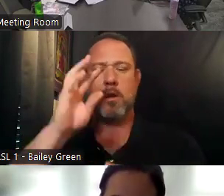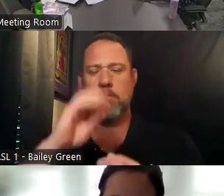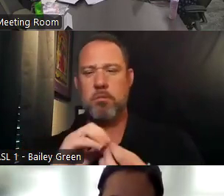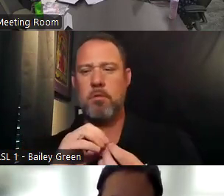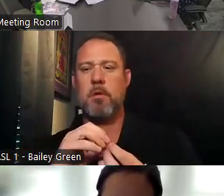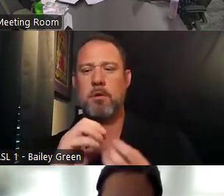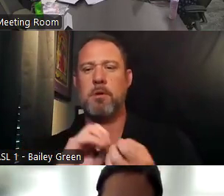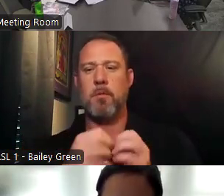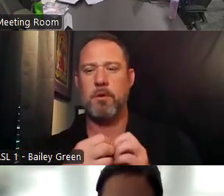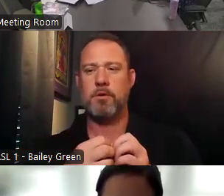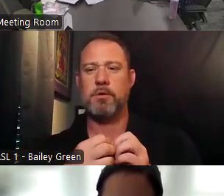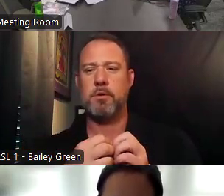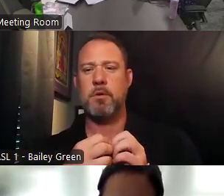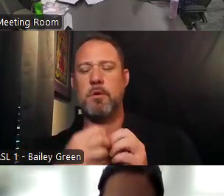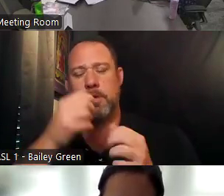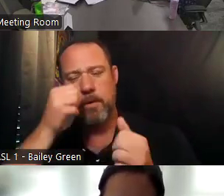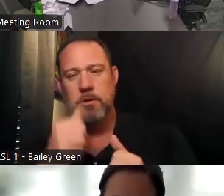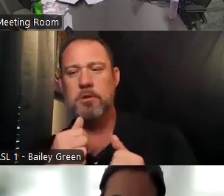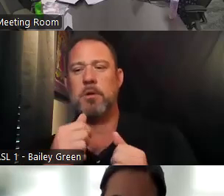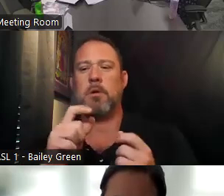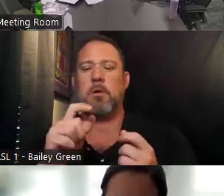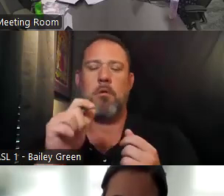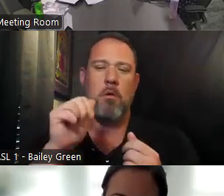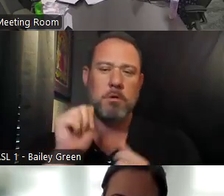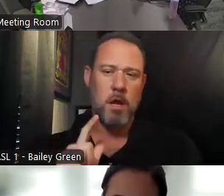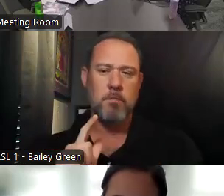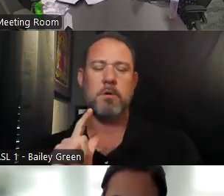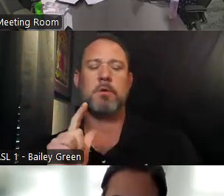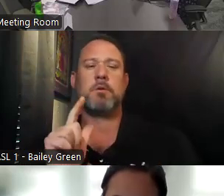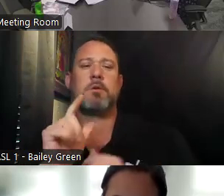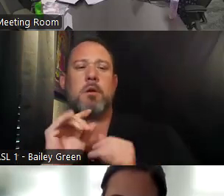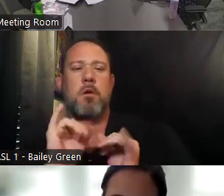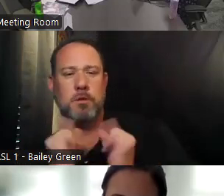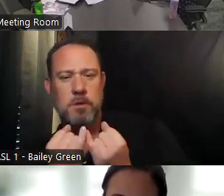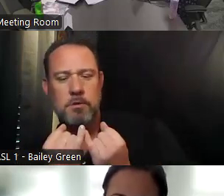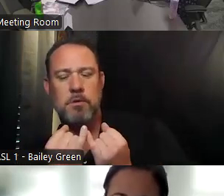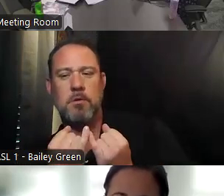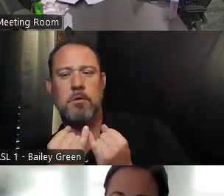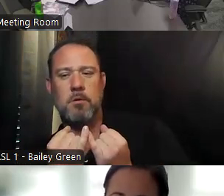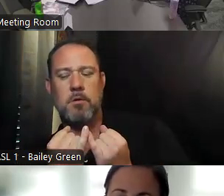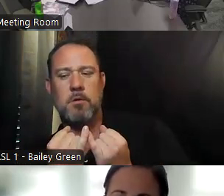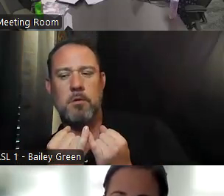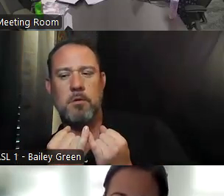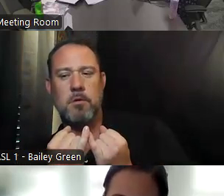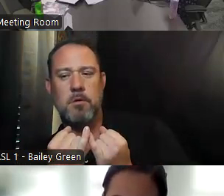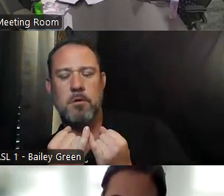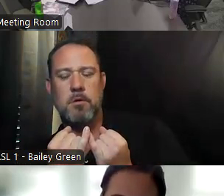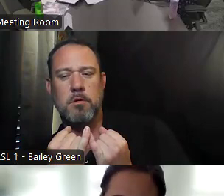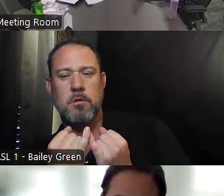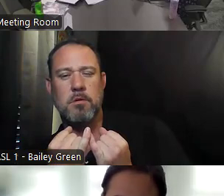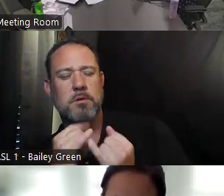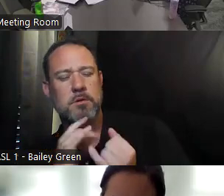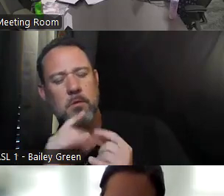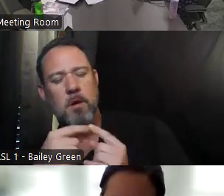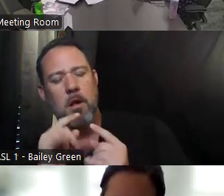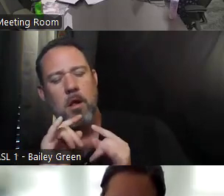rates of dementia, specifically Alzheimer's, and loneliness and isolation? Well, let's talk about how loneliness